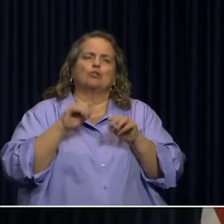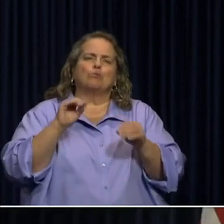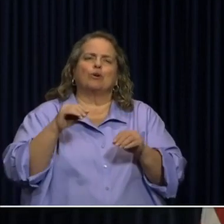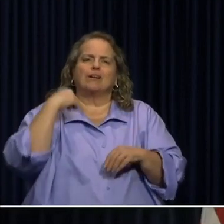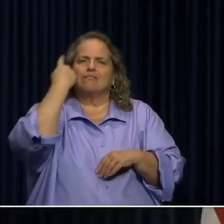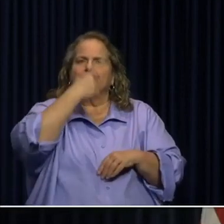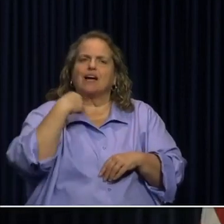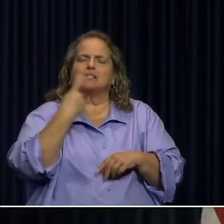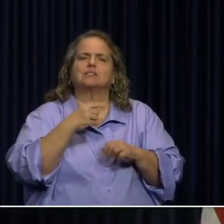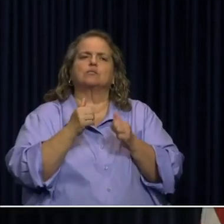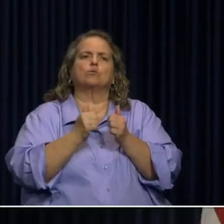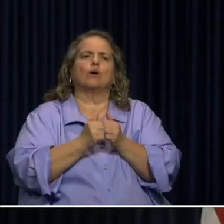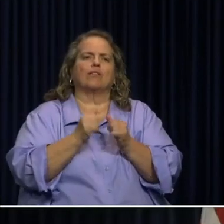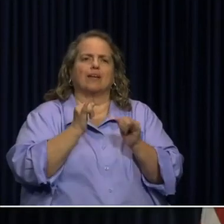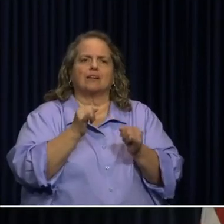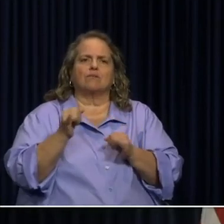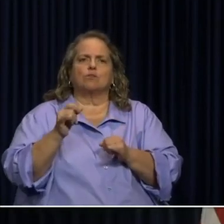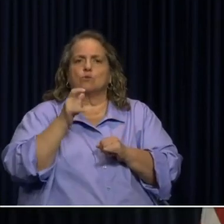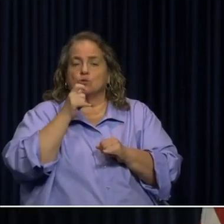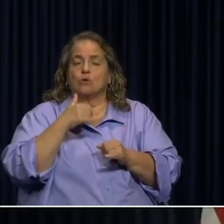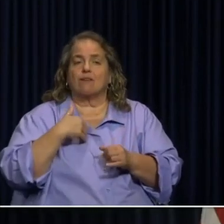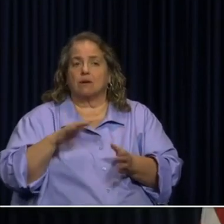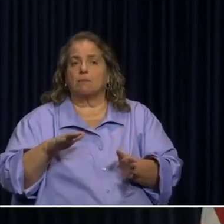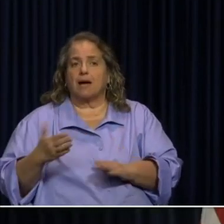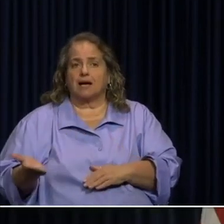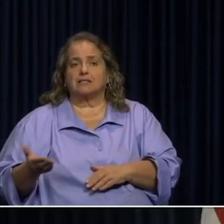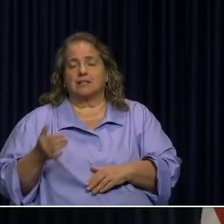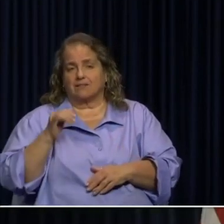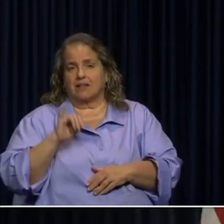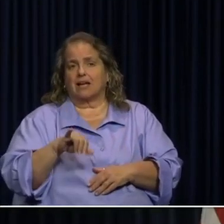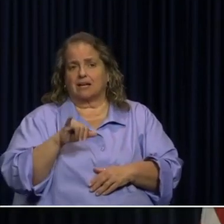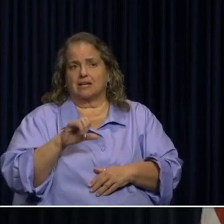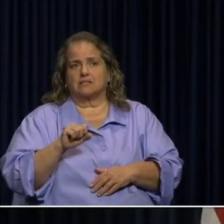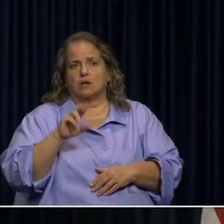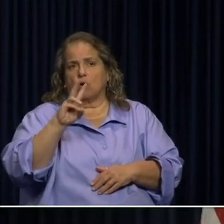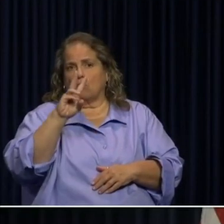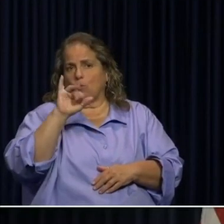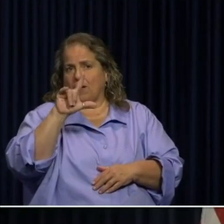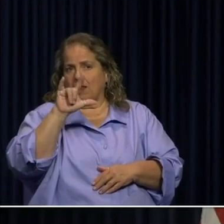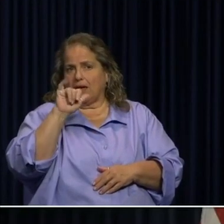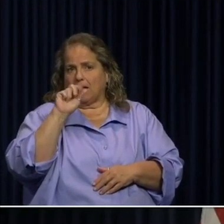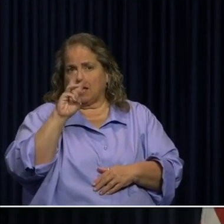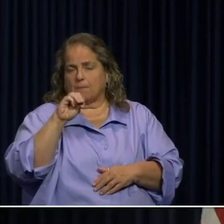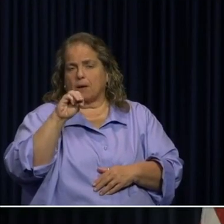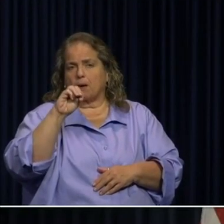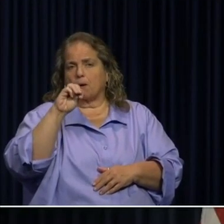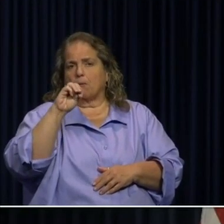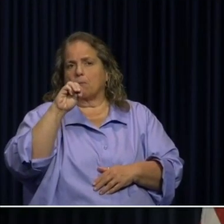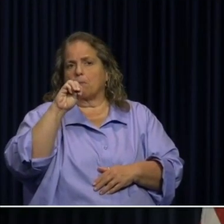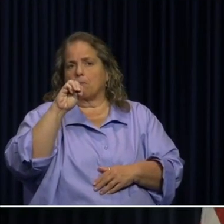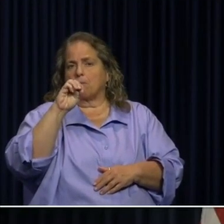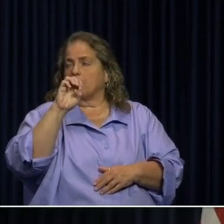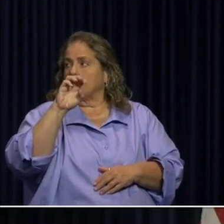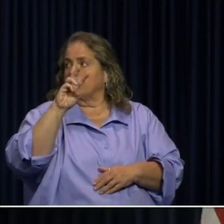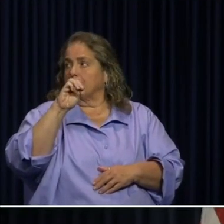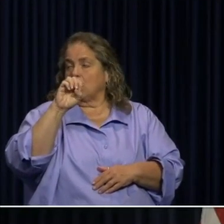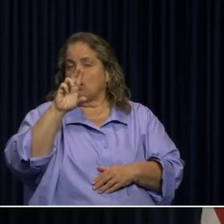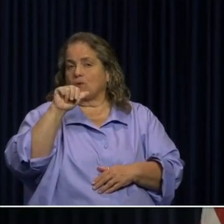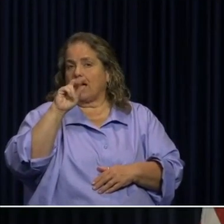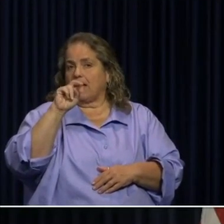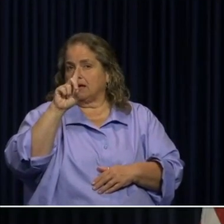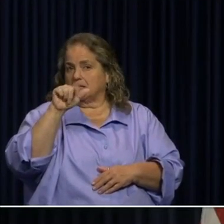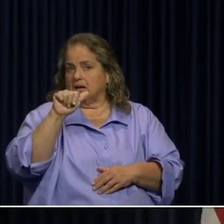face on individuals we've lost, and that is William Miranda. So William